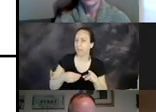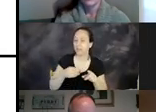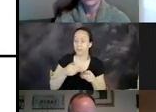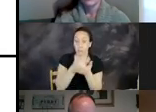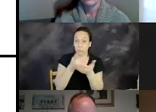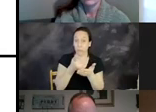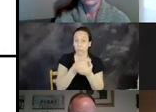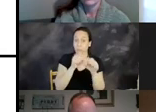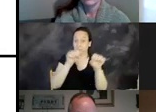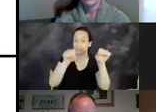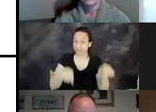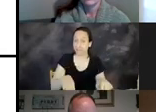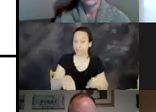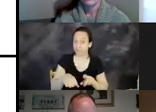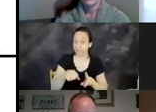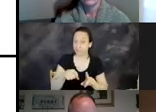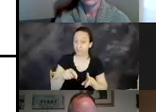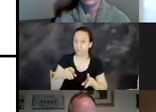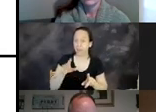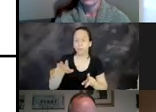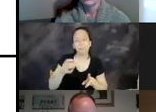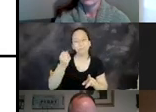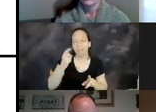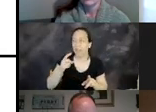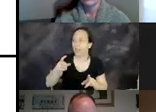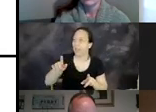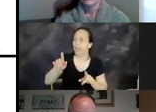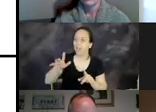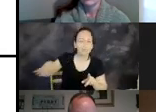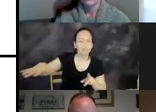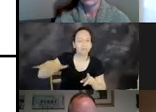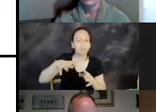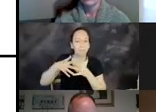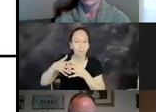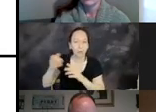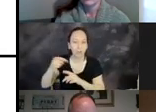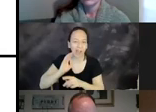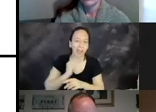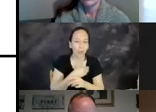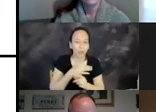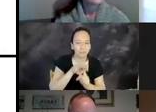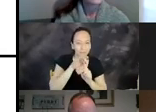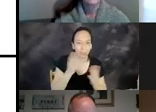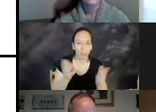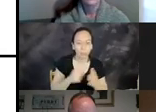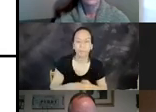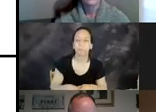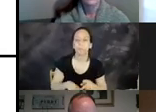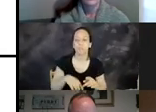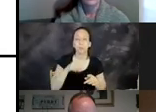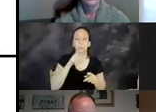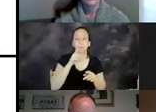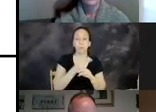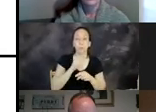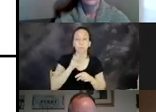that is different from some other systems in agencies across the country is that cash users will also be able to